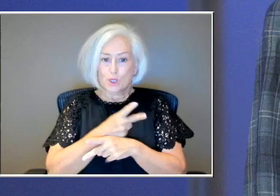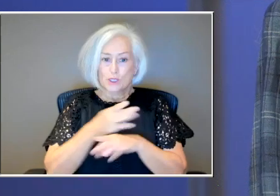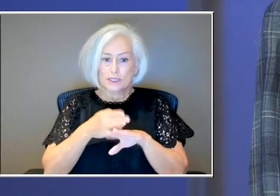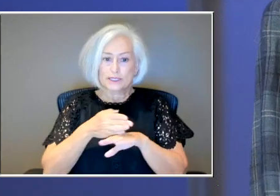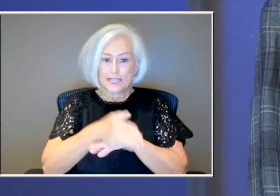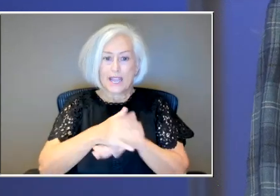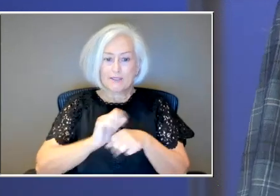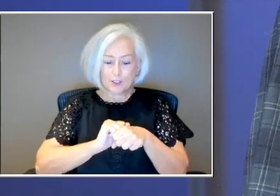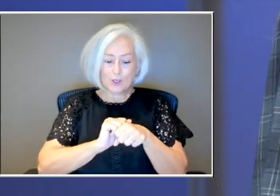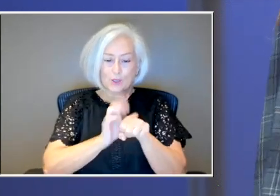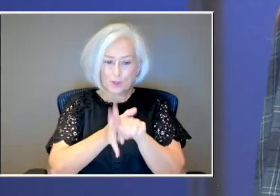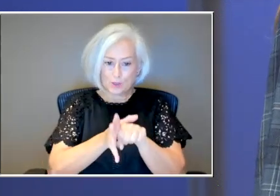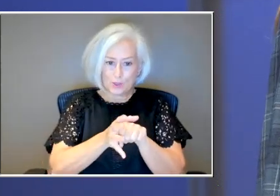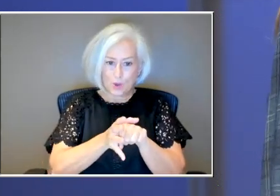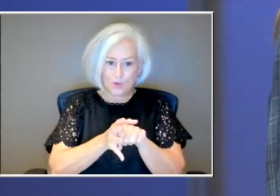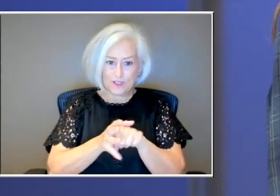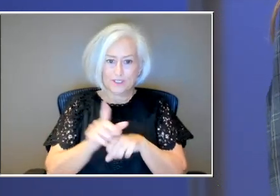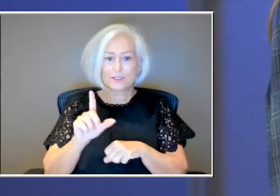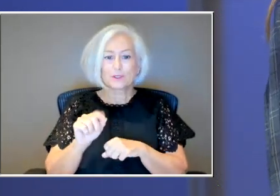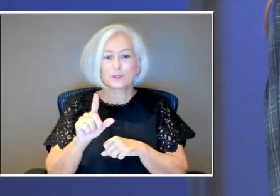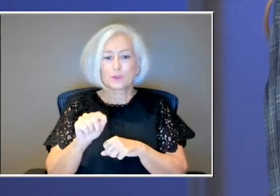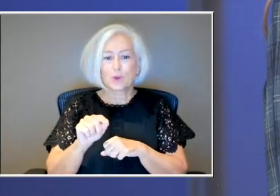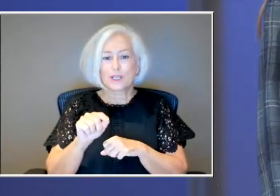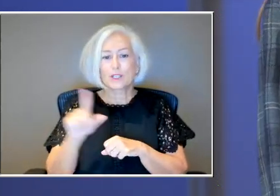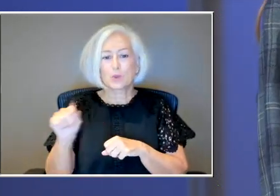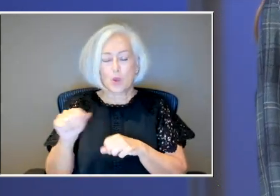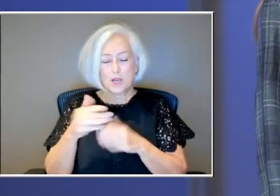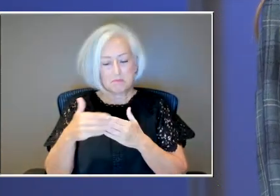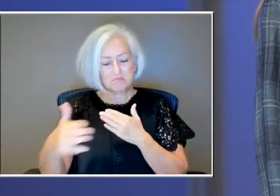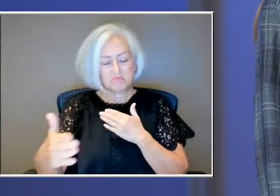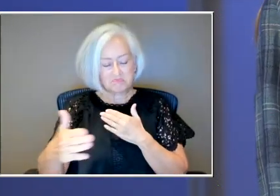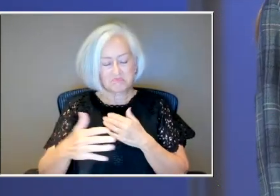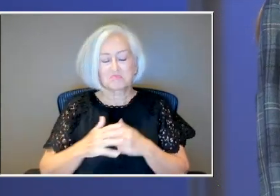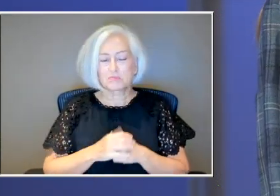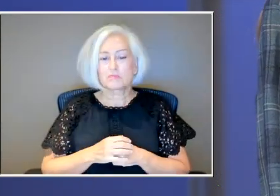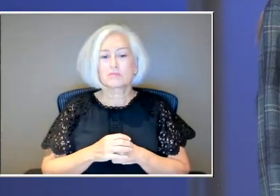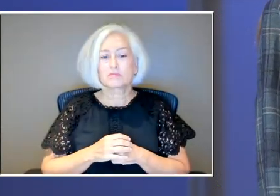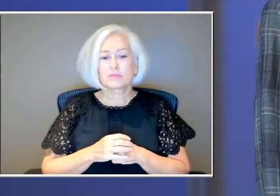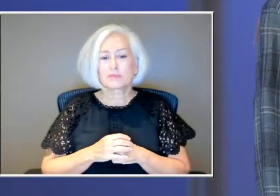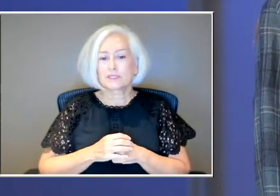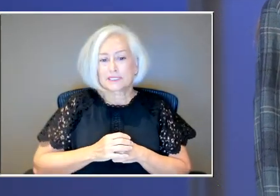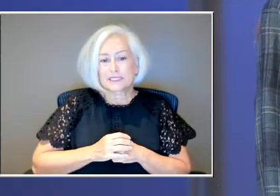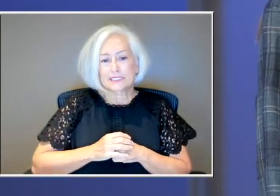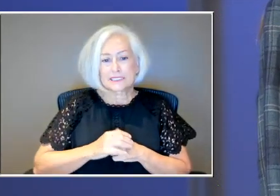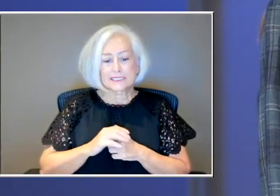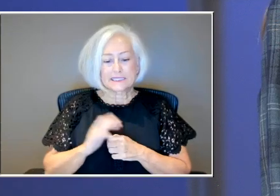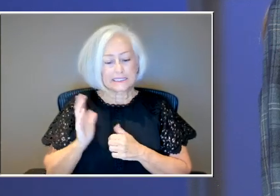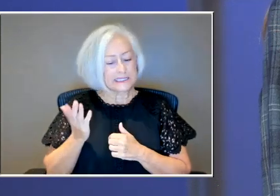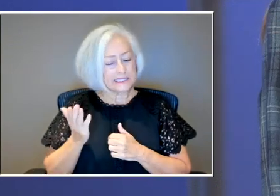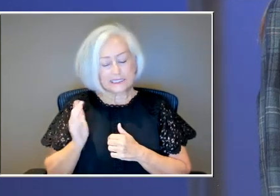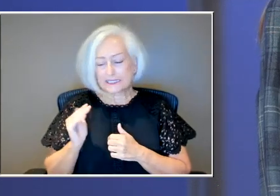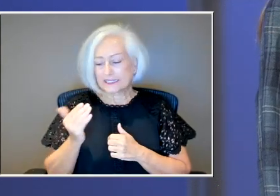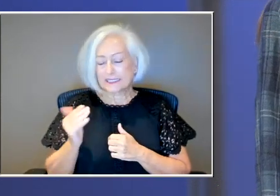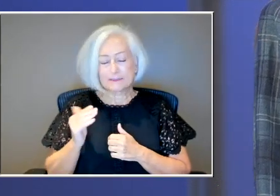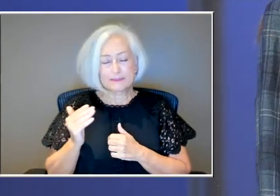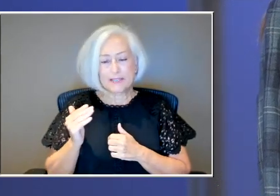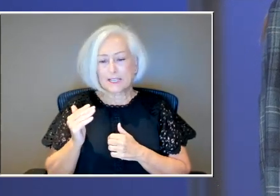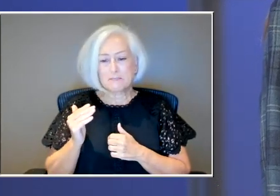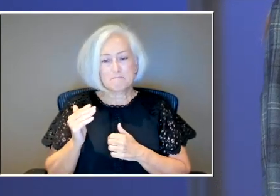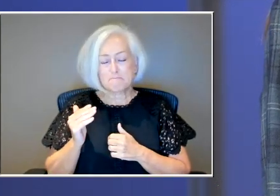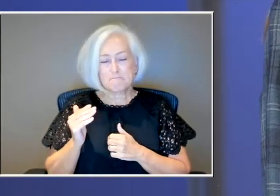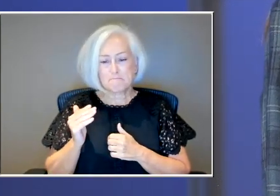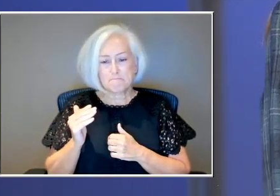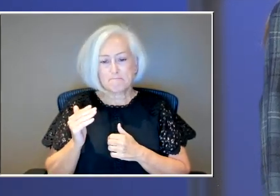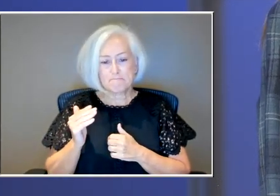is, I guess 2020 forward. And yeah, it just, it got to the point where almost